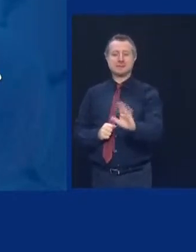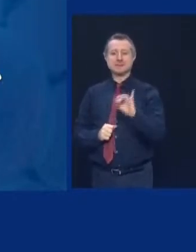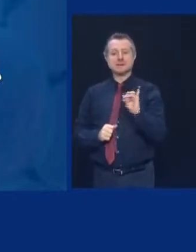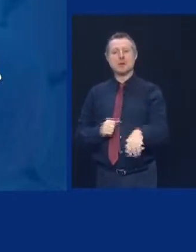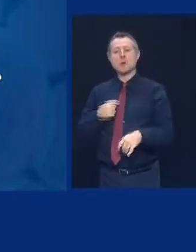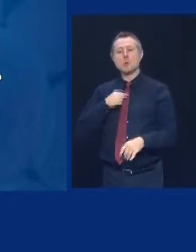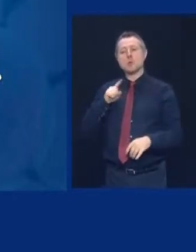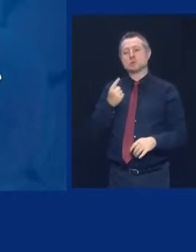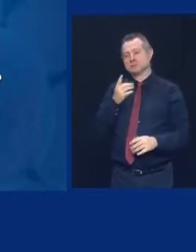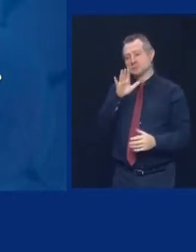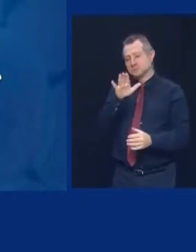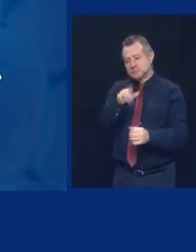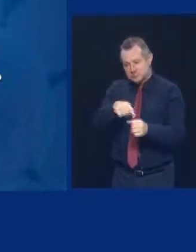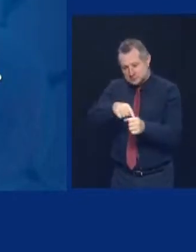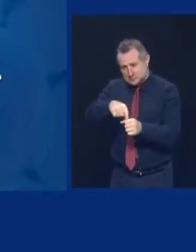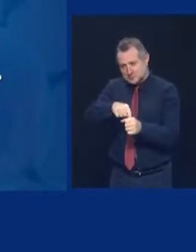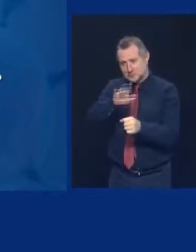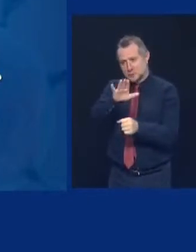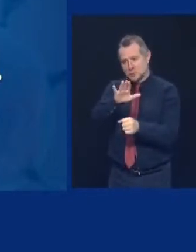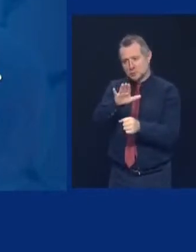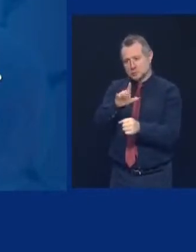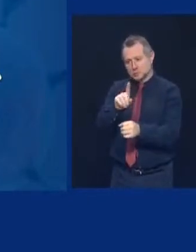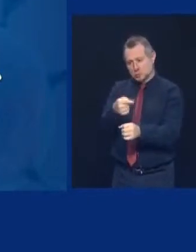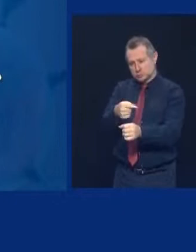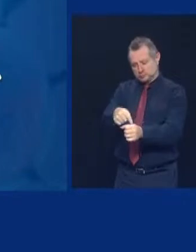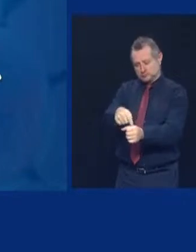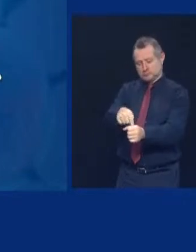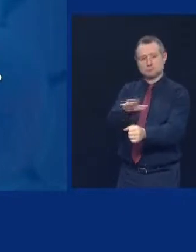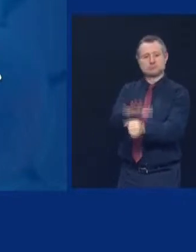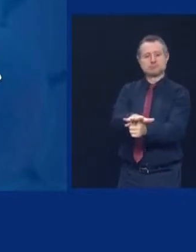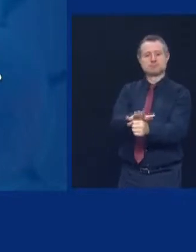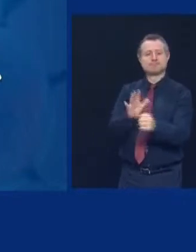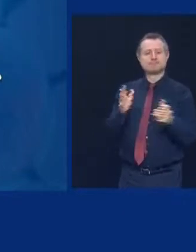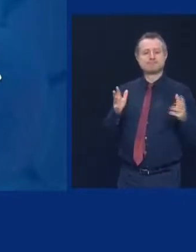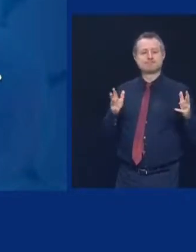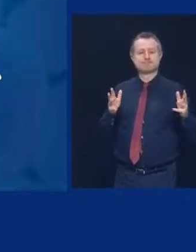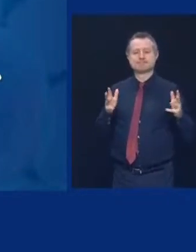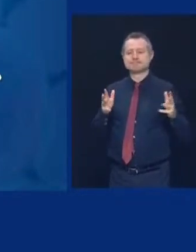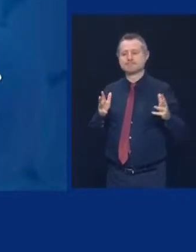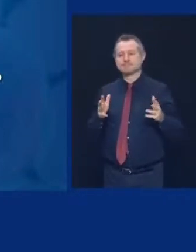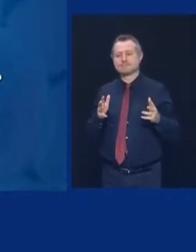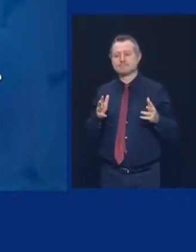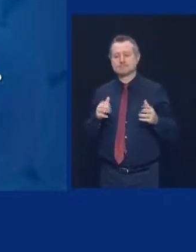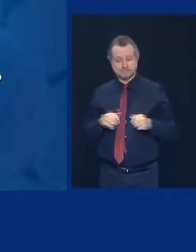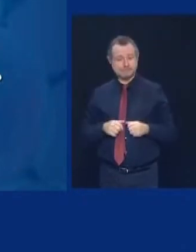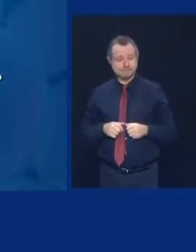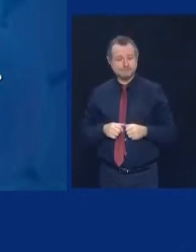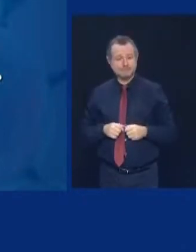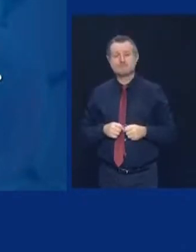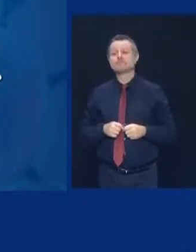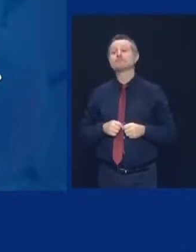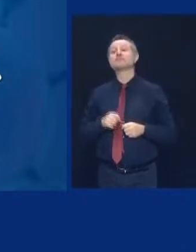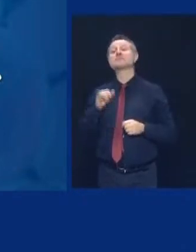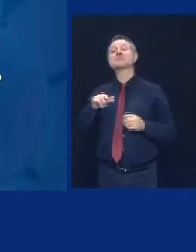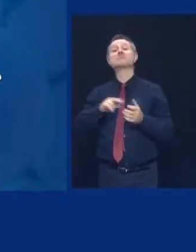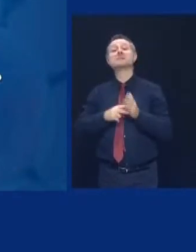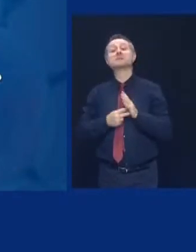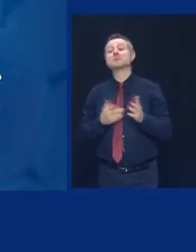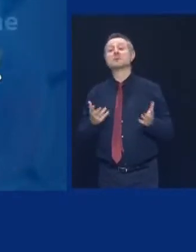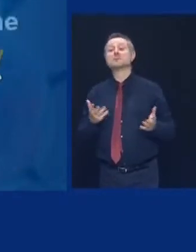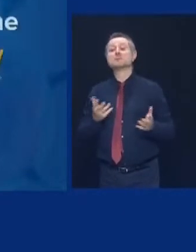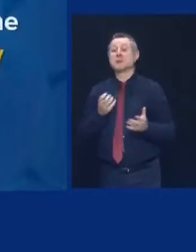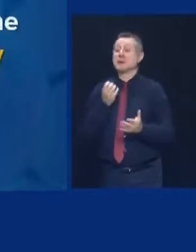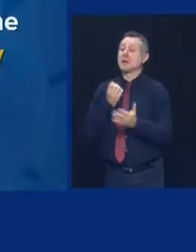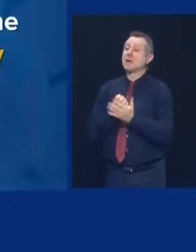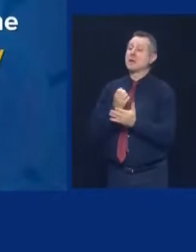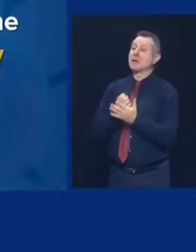not 5 miles one way, and it's not 5 miles the other way. It's only in your area, which allows the economy to continue